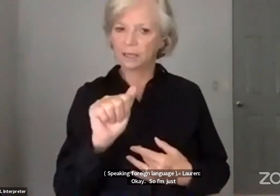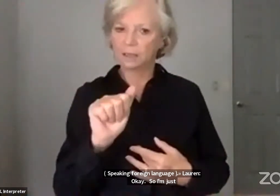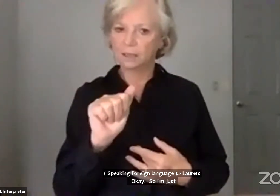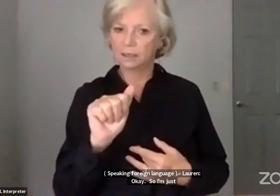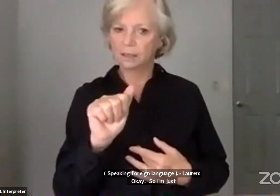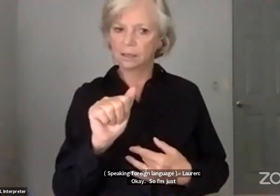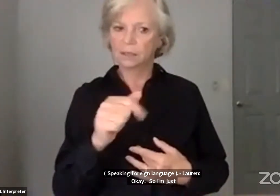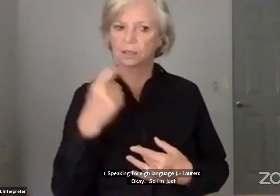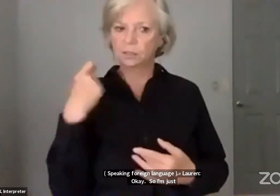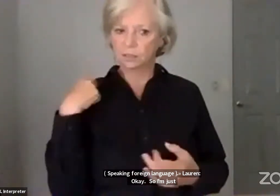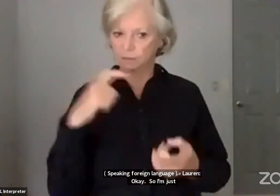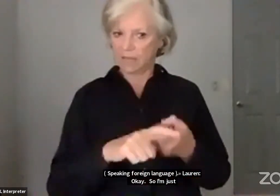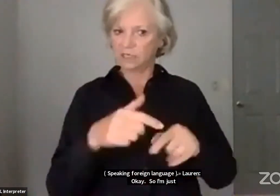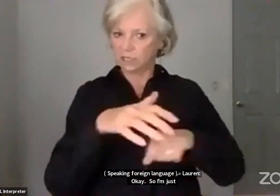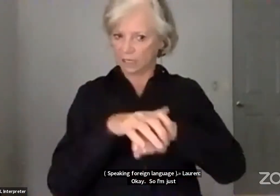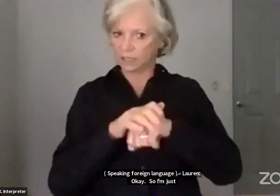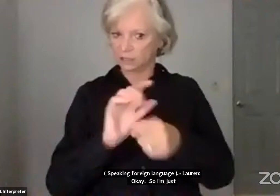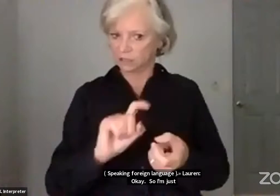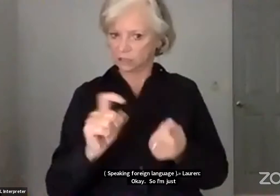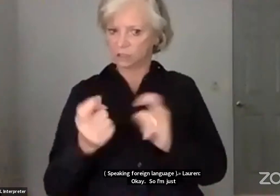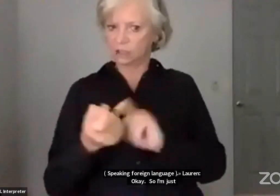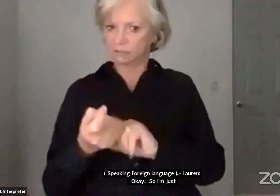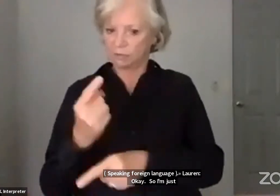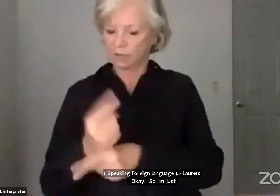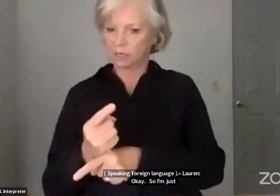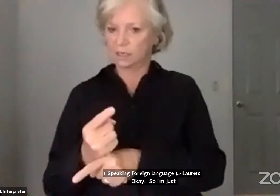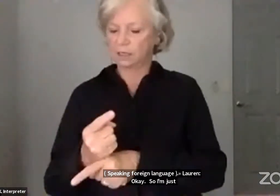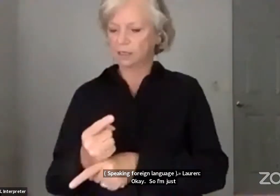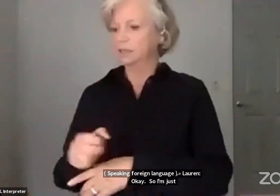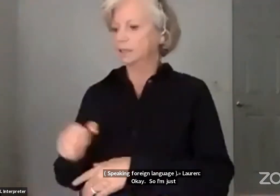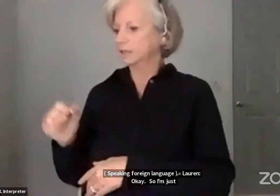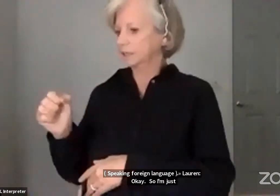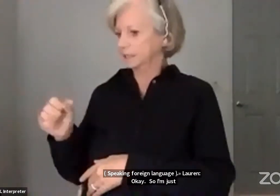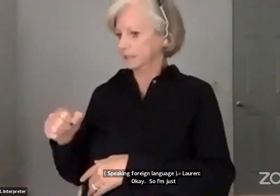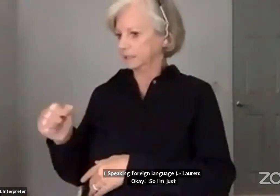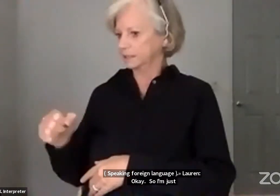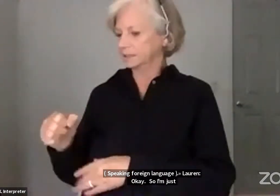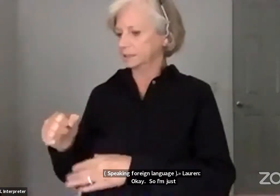to English, right? Maria Robles.